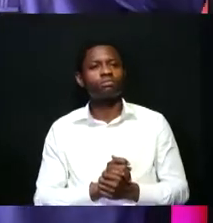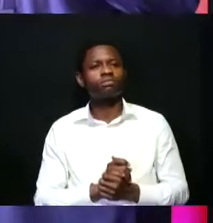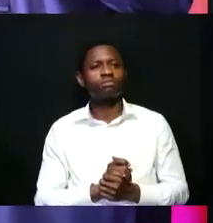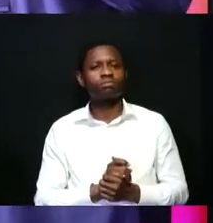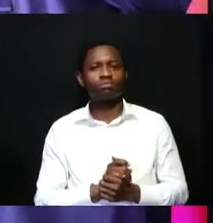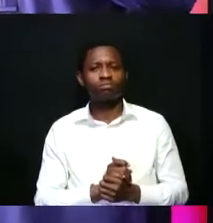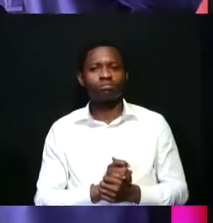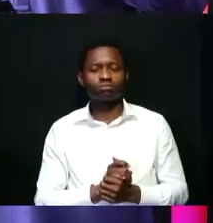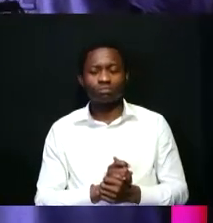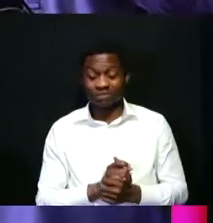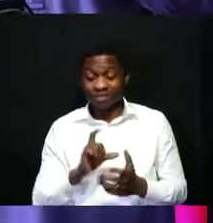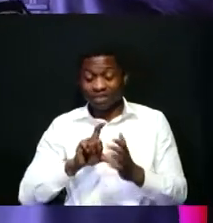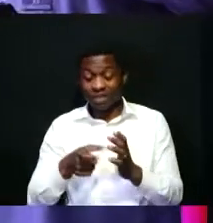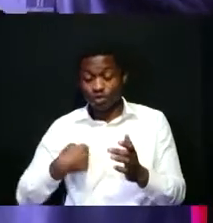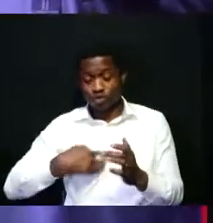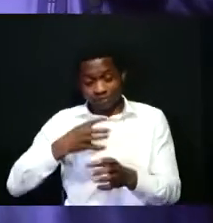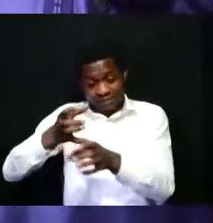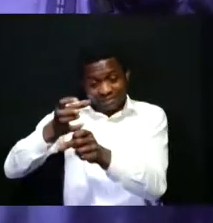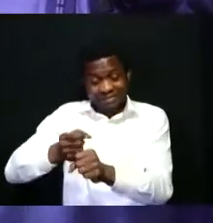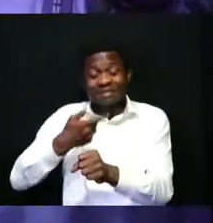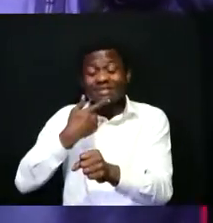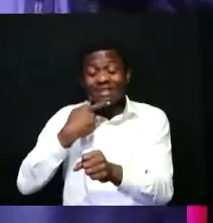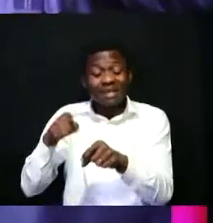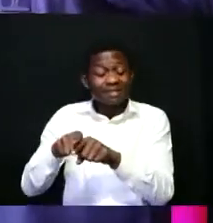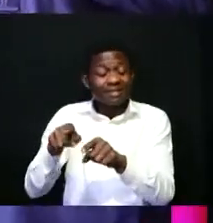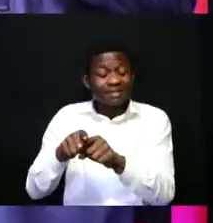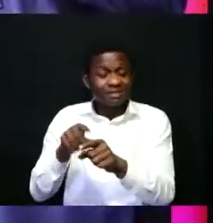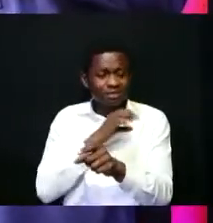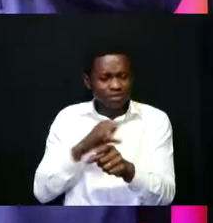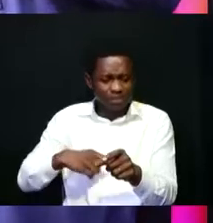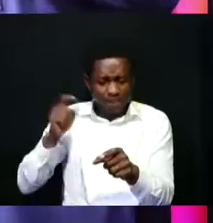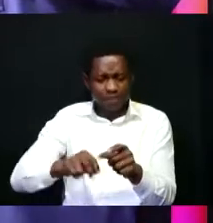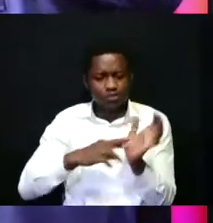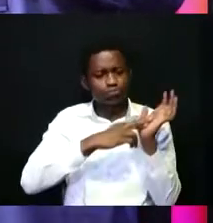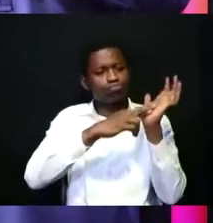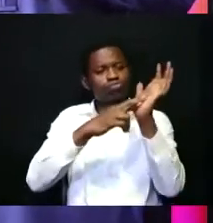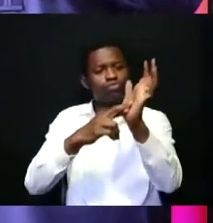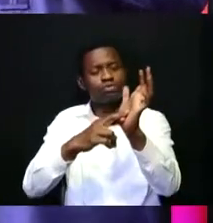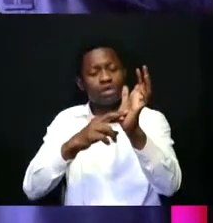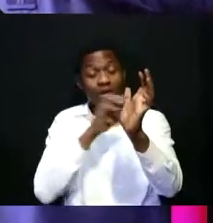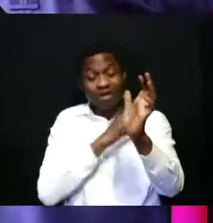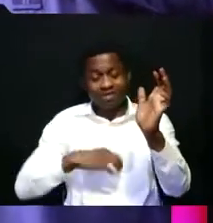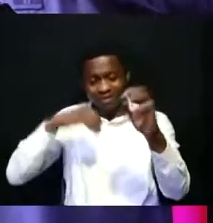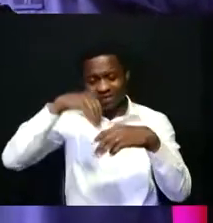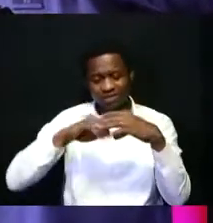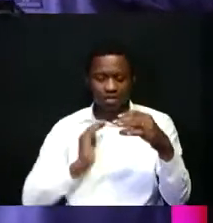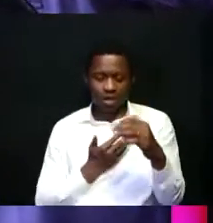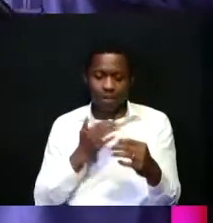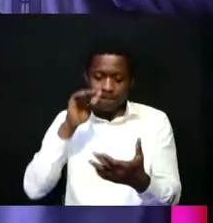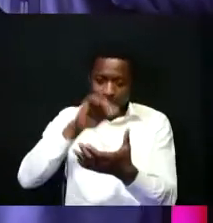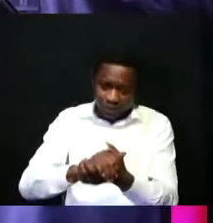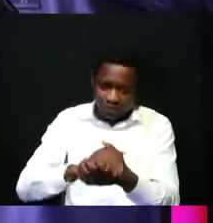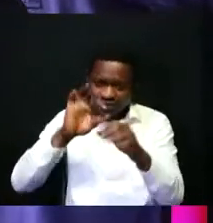Now we concluded saying that as Christians, we should reflect Christ in our marriage and family